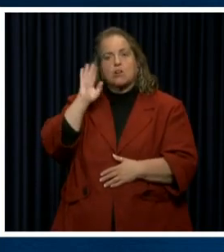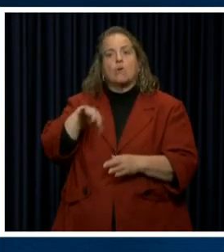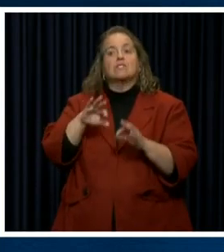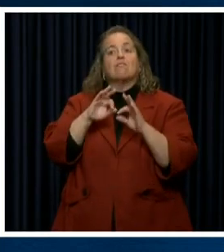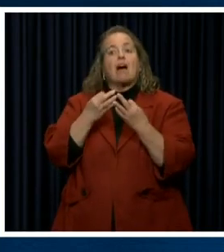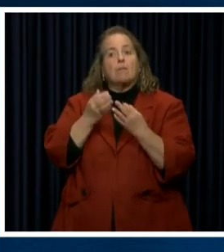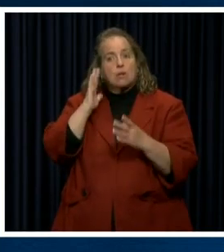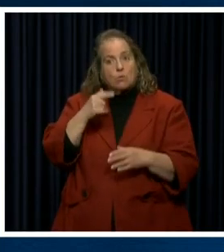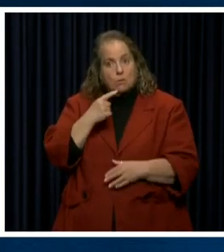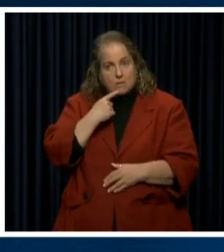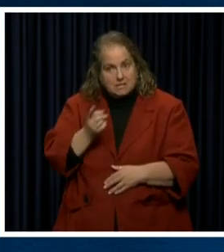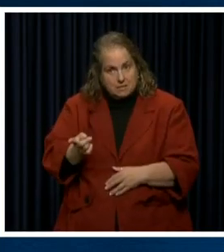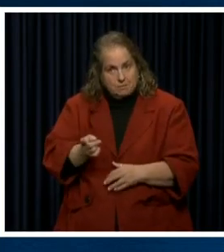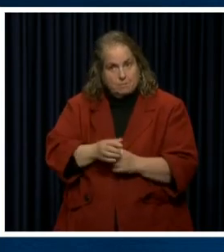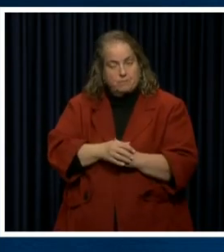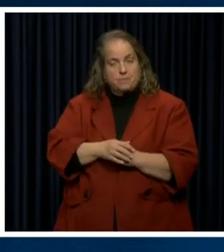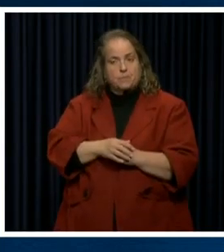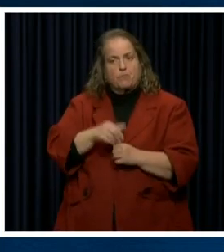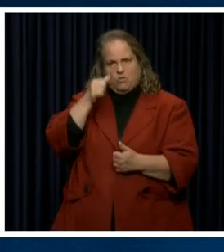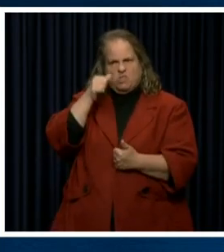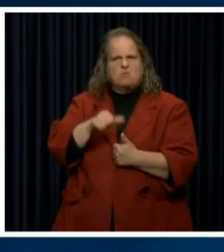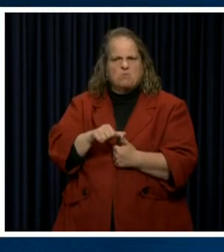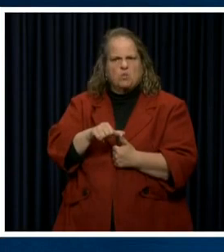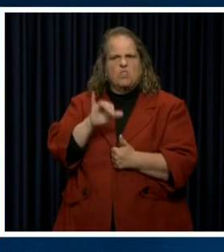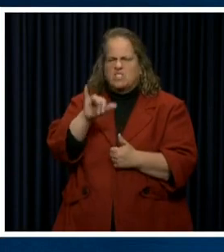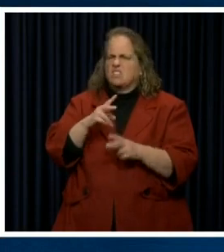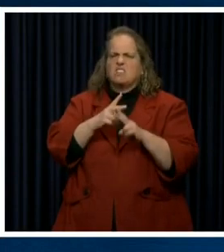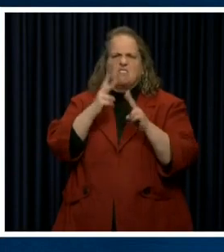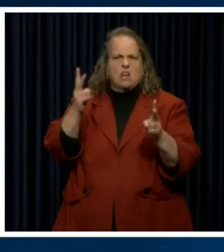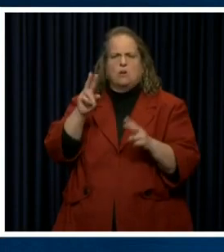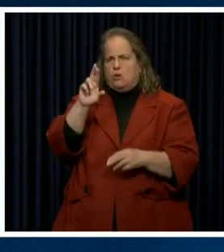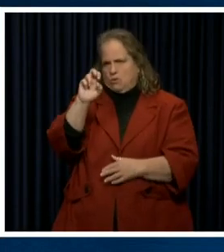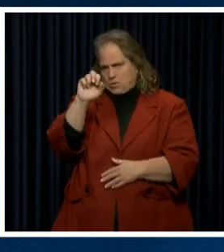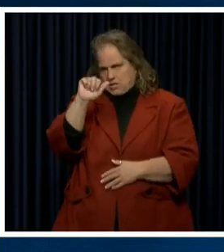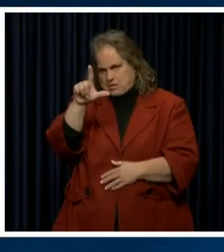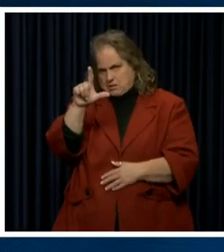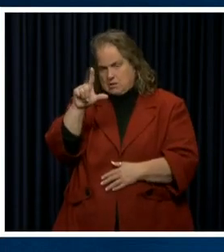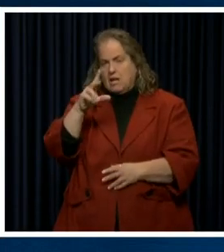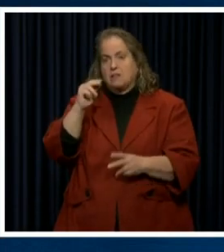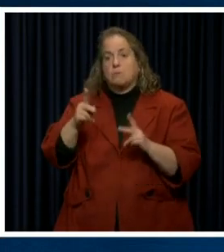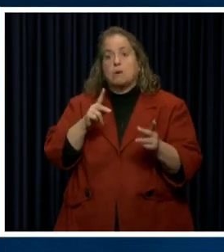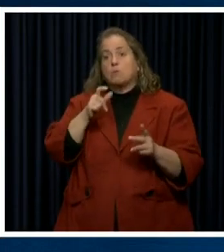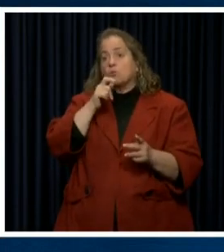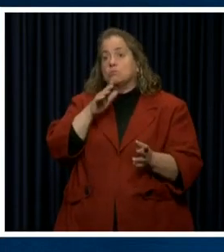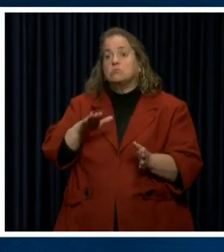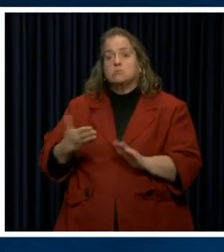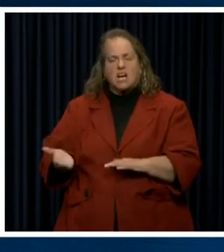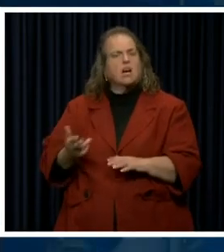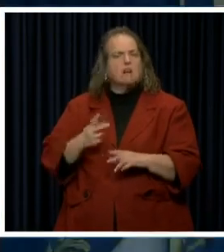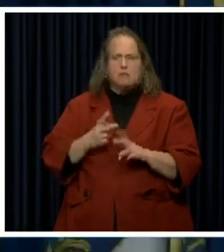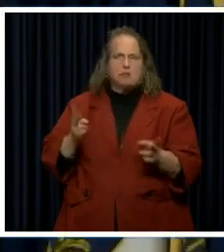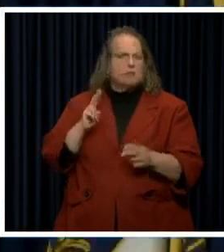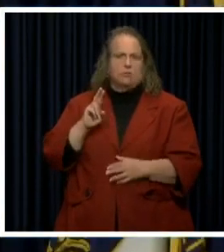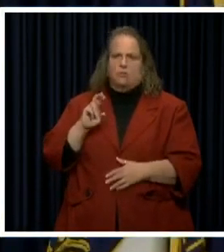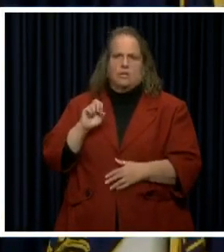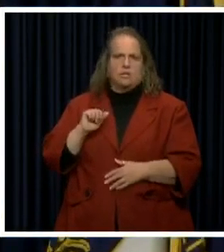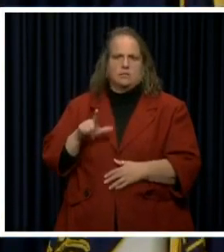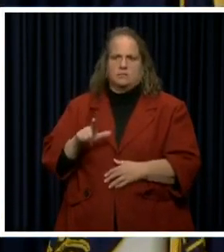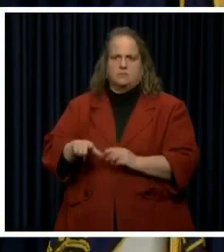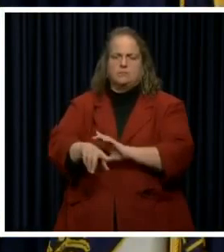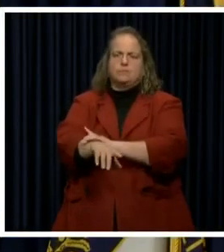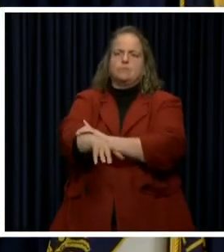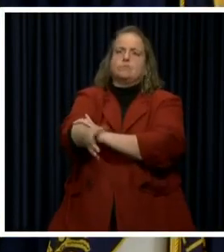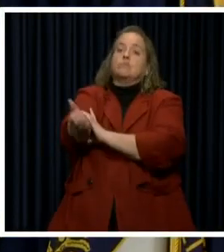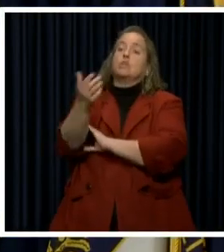him. Let's remember this is very real, and the people we lose are very real. Long-term